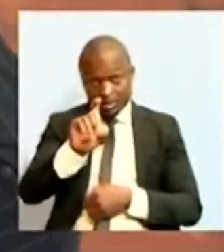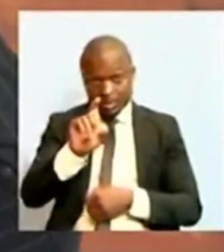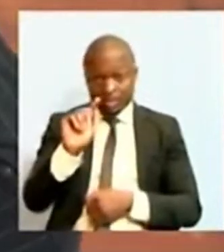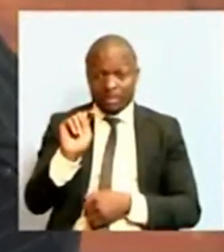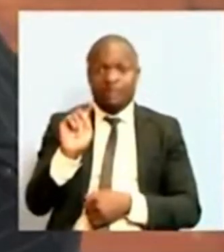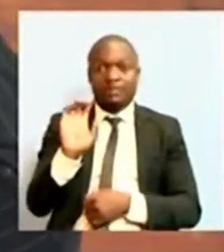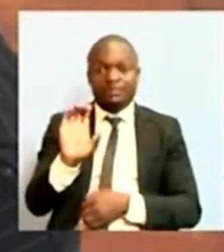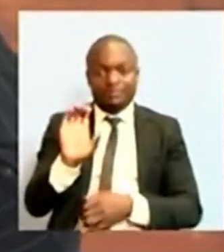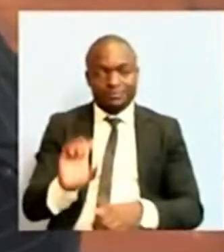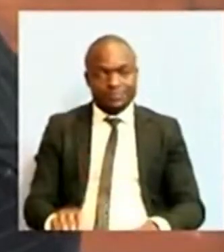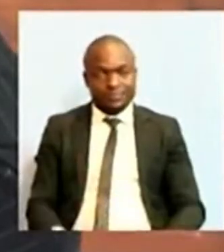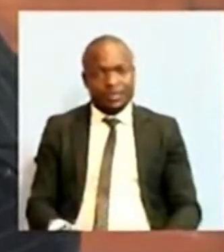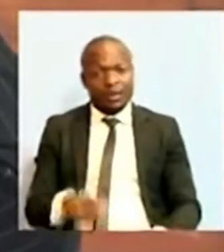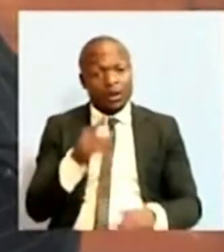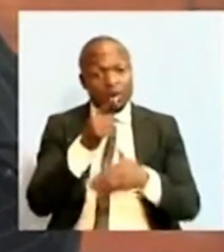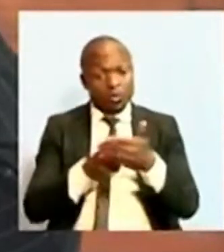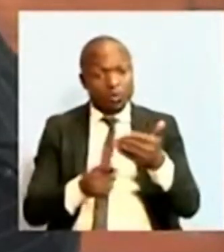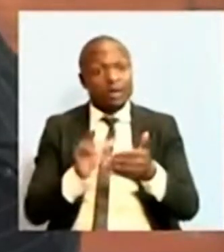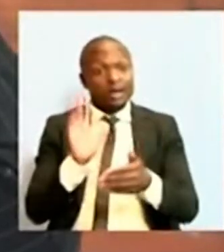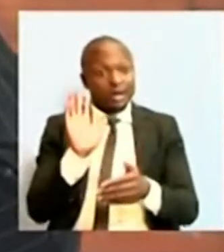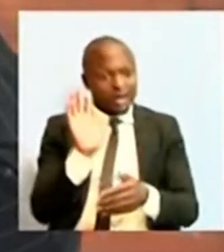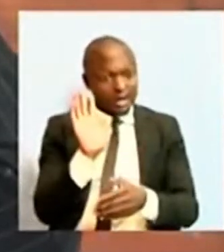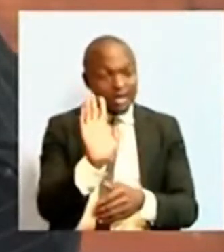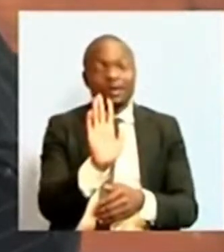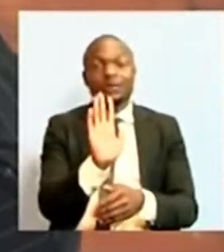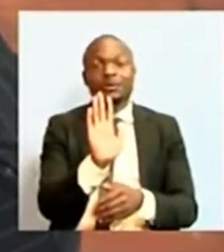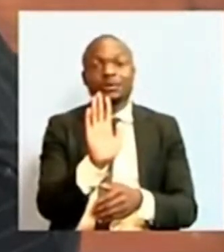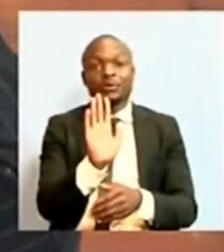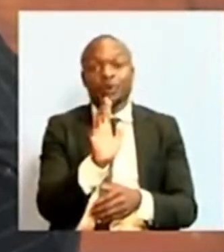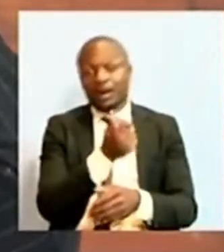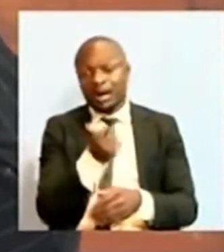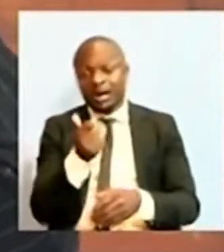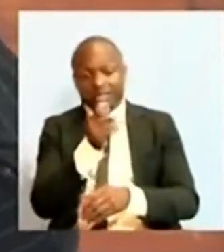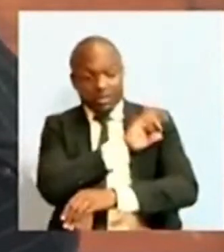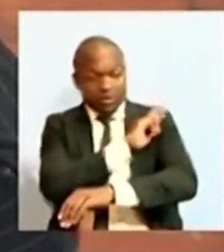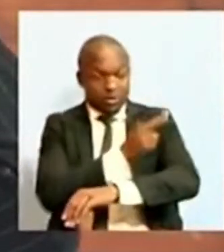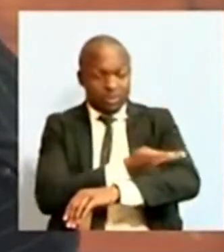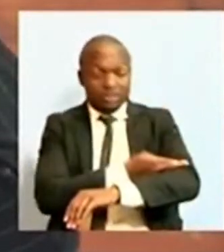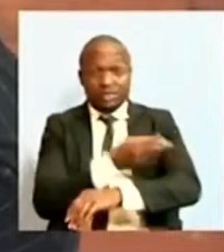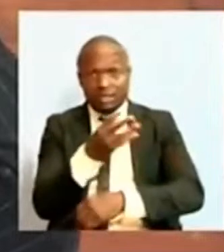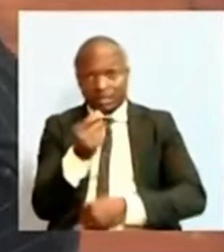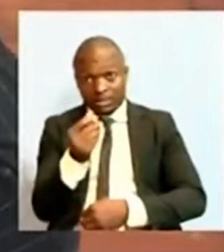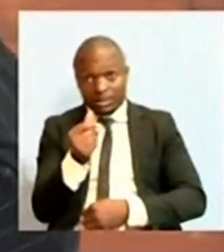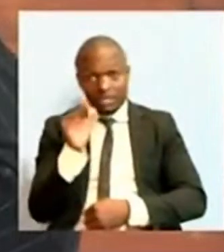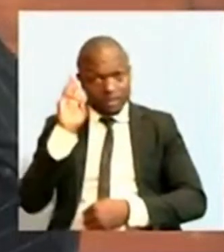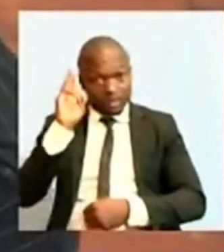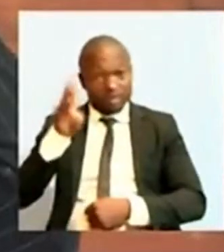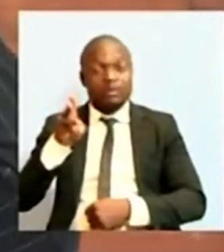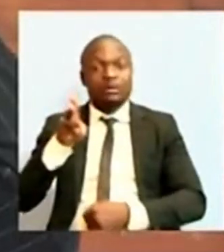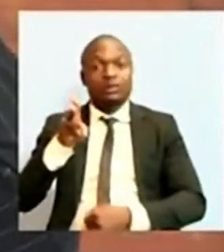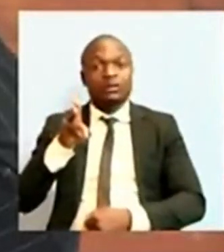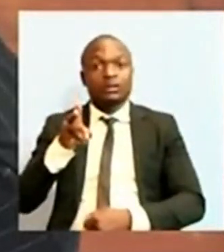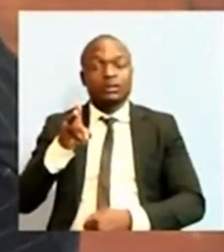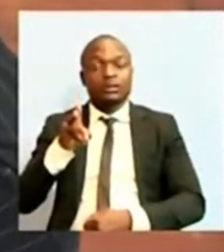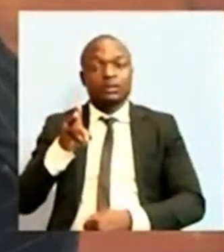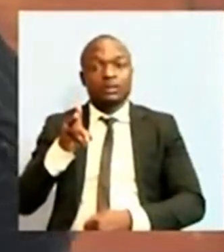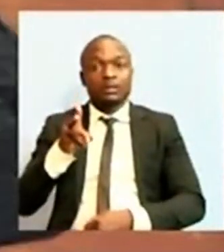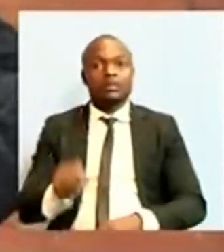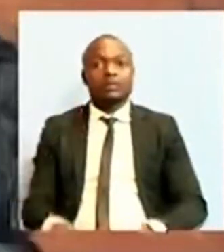is what are your other sources of income as a council, apart from maybe the